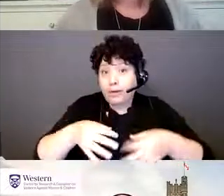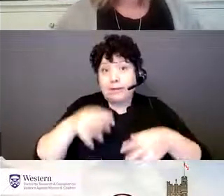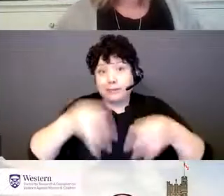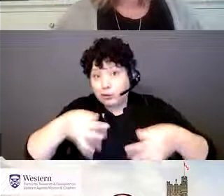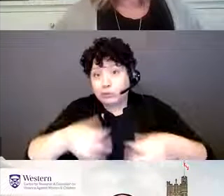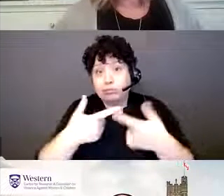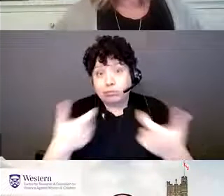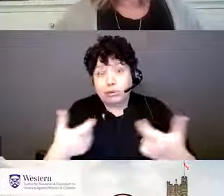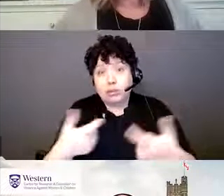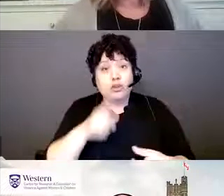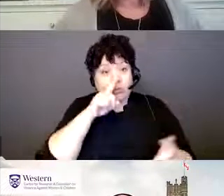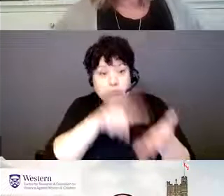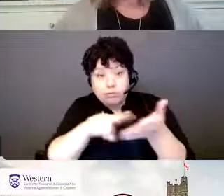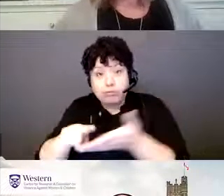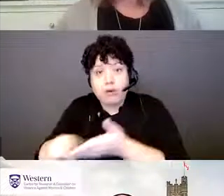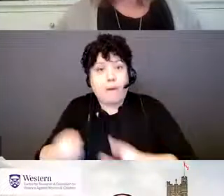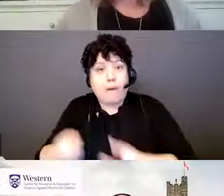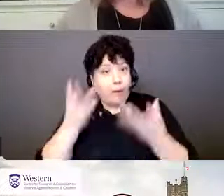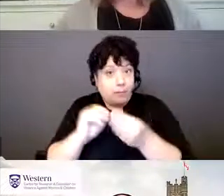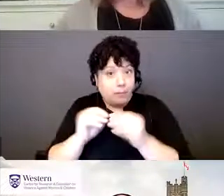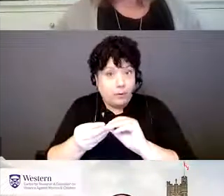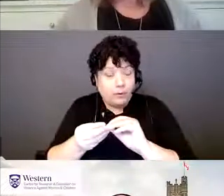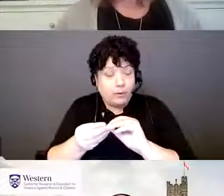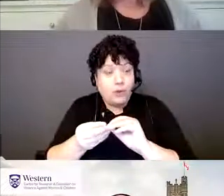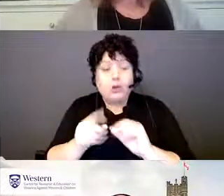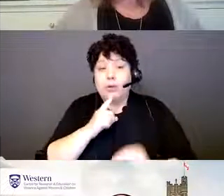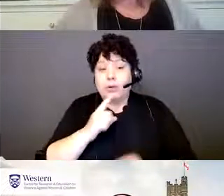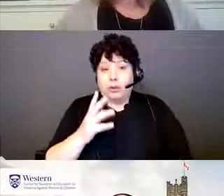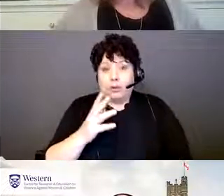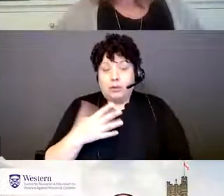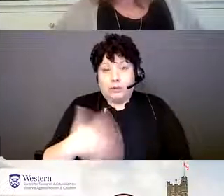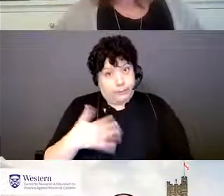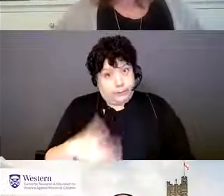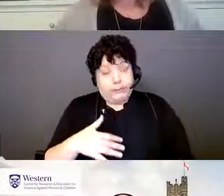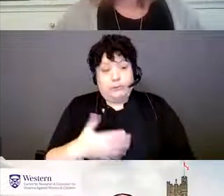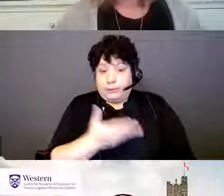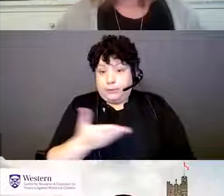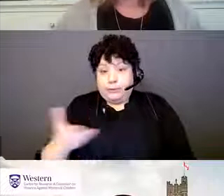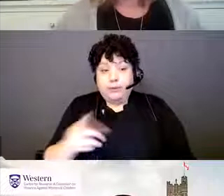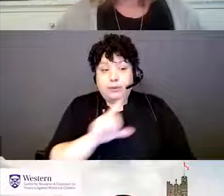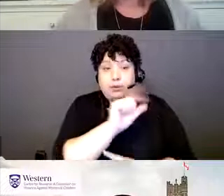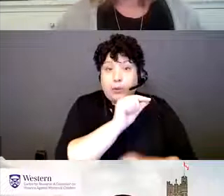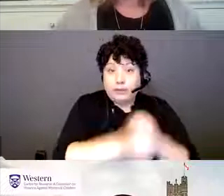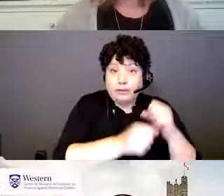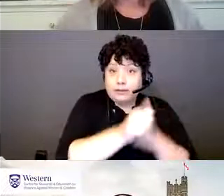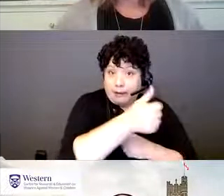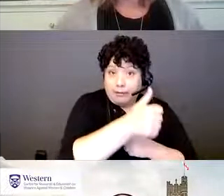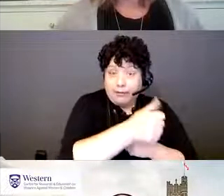homicides across the country, you can see some fairly shocking numbers here, that between 2010